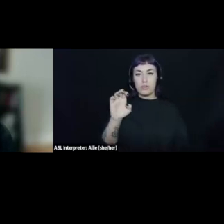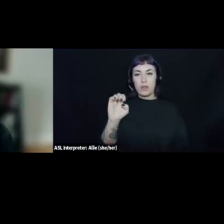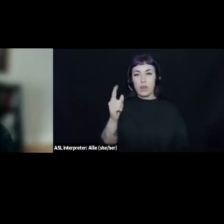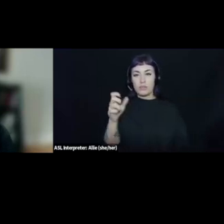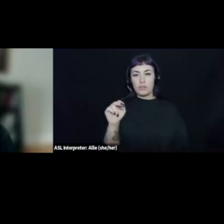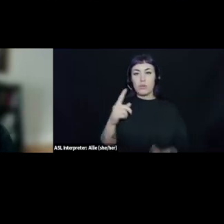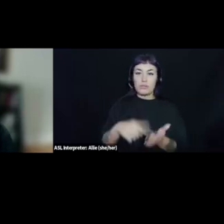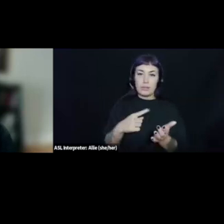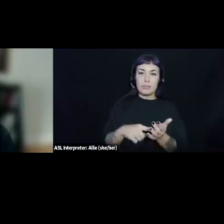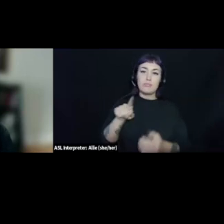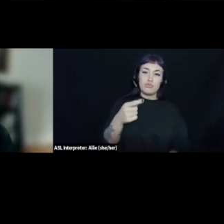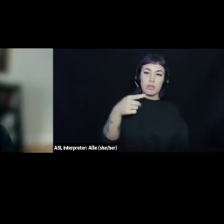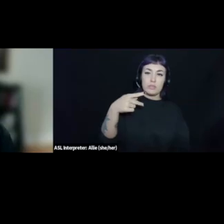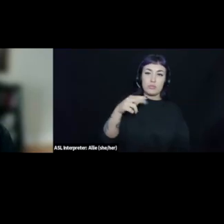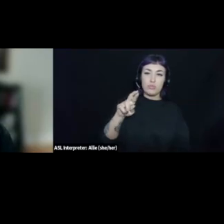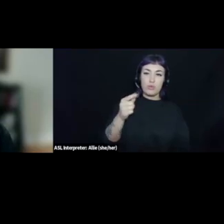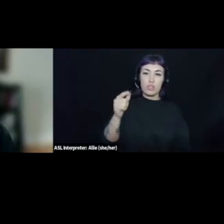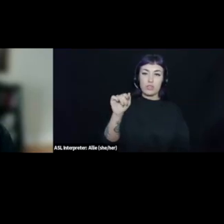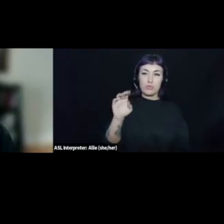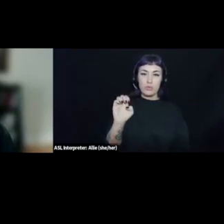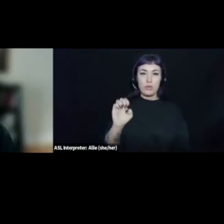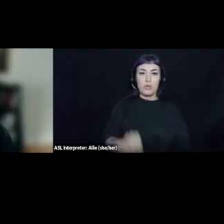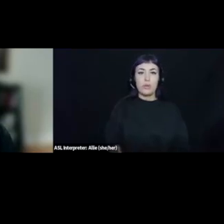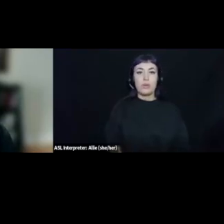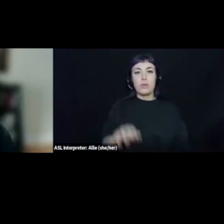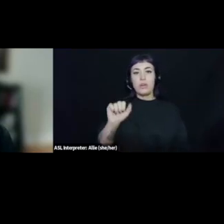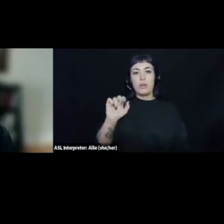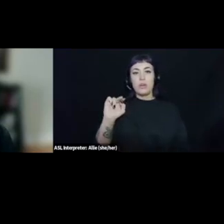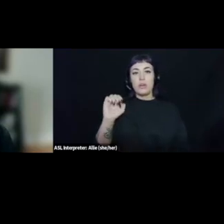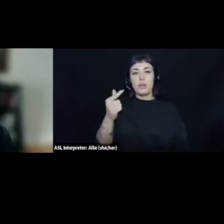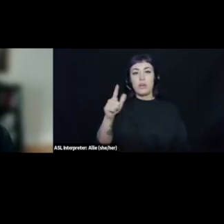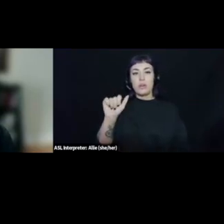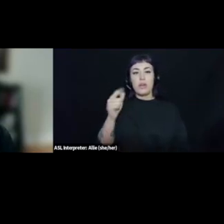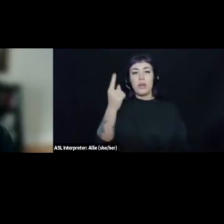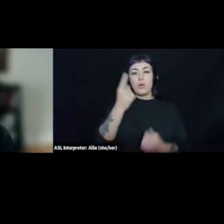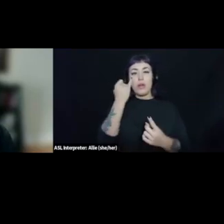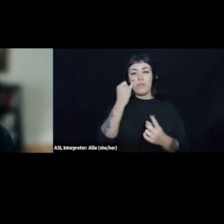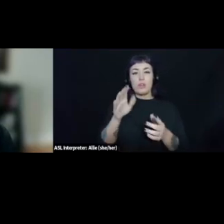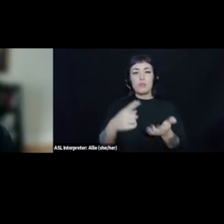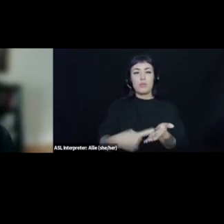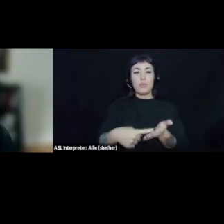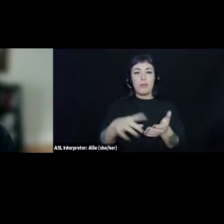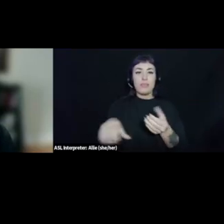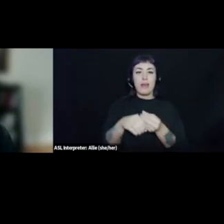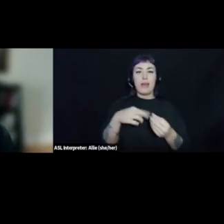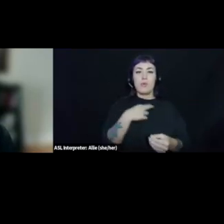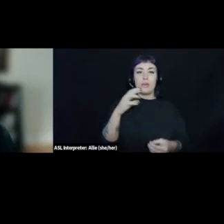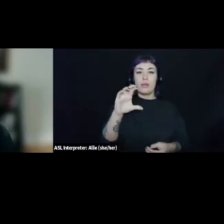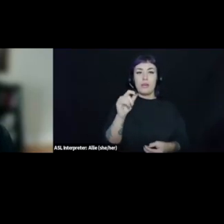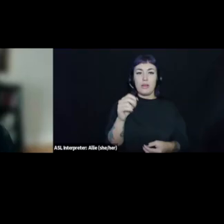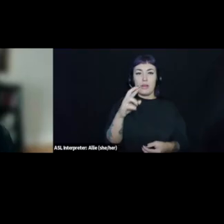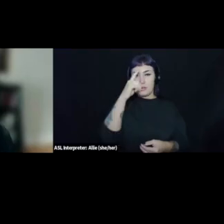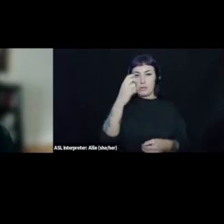just progesterone. Thank you. I was wondering if you're going to talk about the added risk of cancer because of